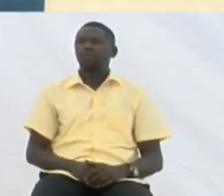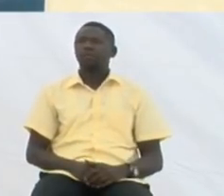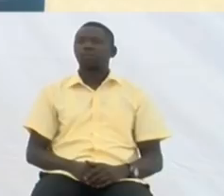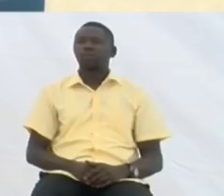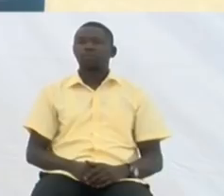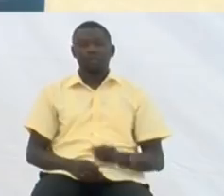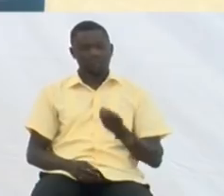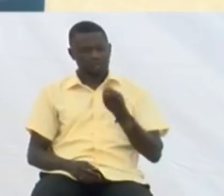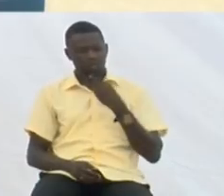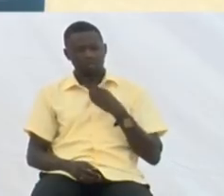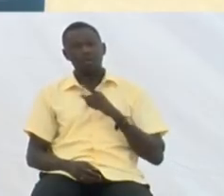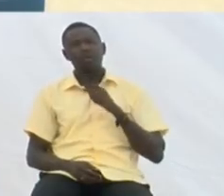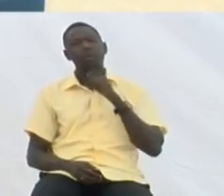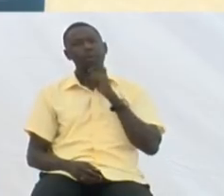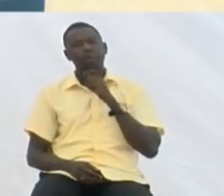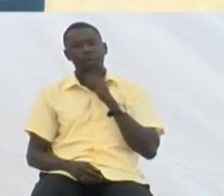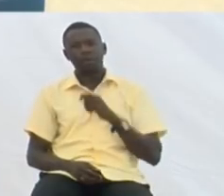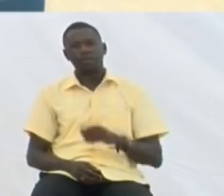They said to me, Dad,